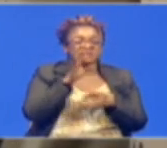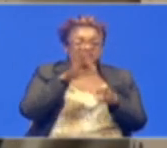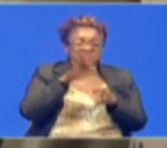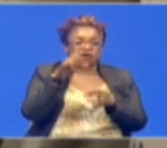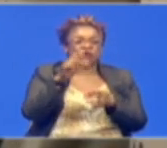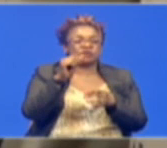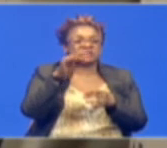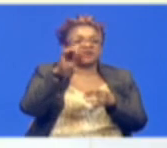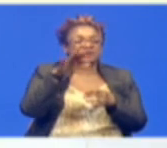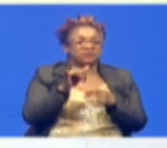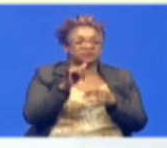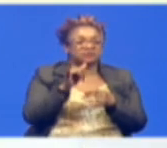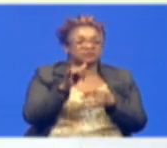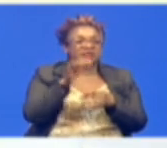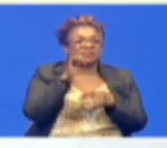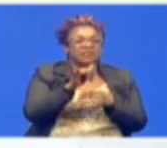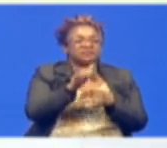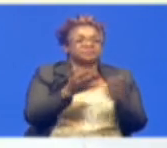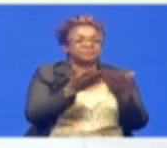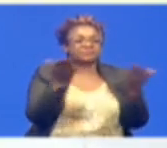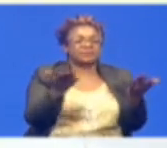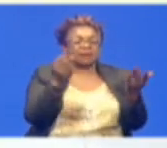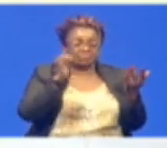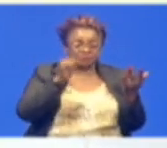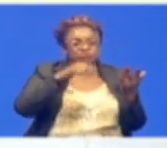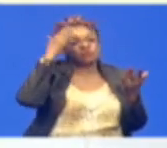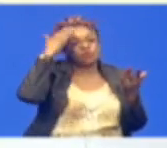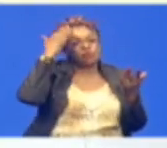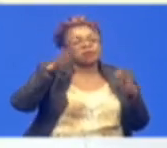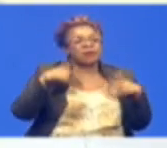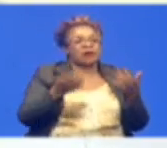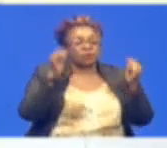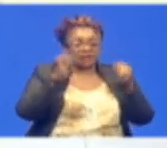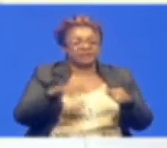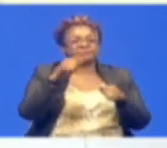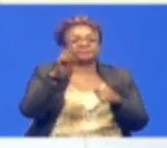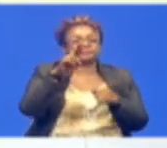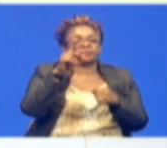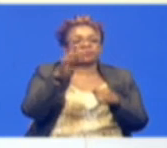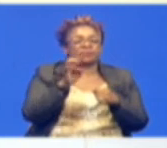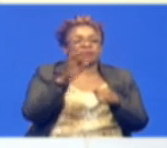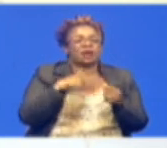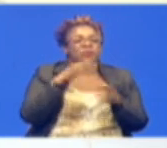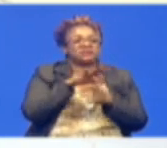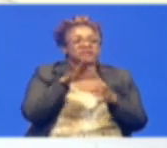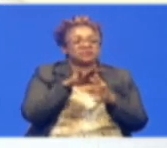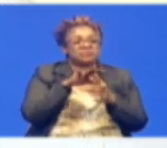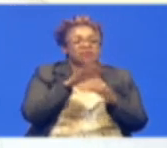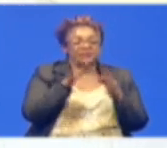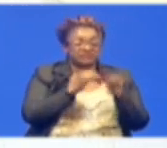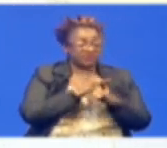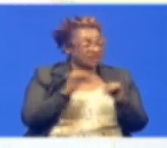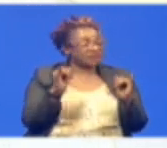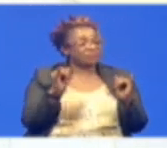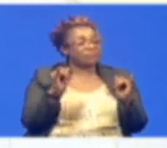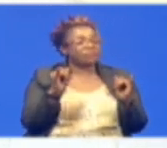terms that are here are able to tell us how we can grade our tea. So if you find that your tea is clean,